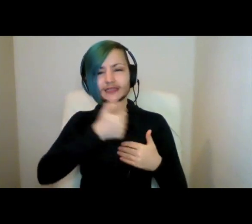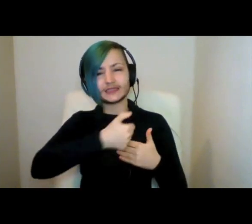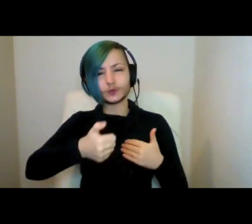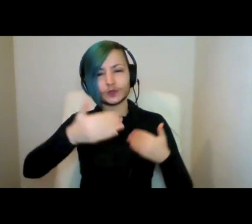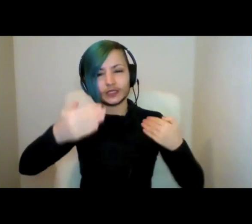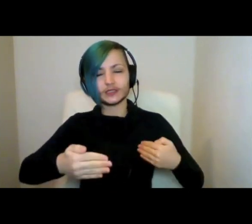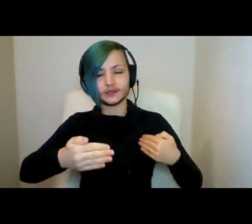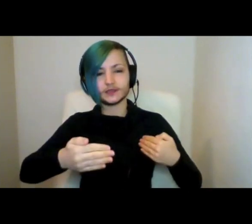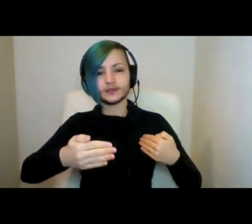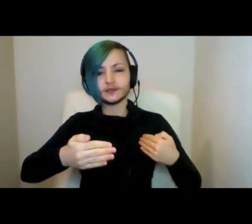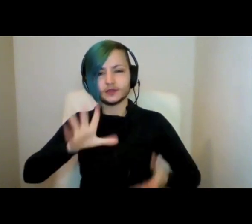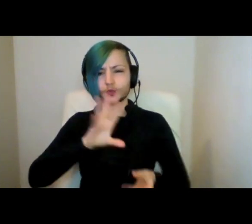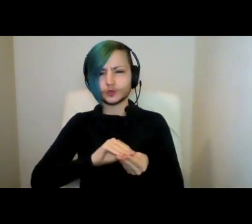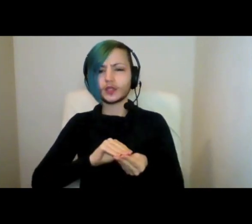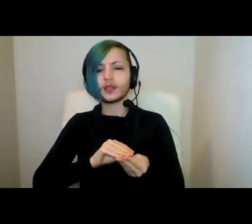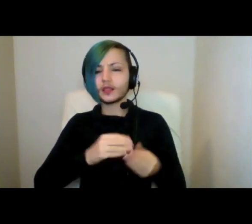we managed to do in total,